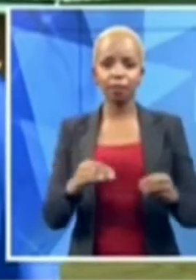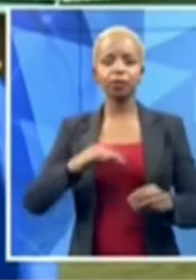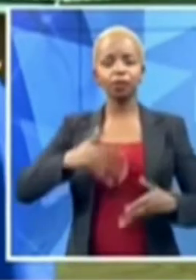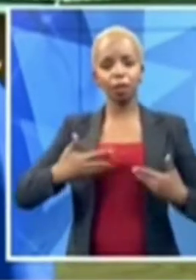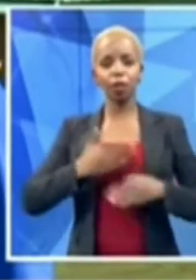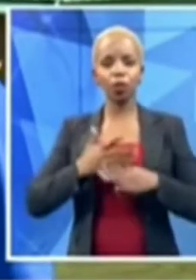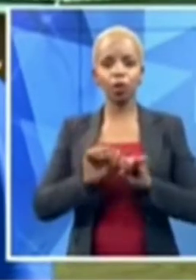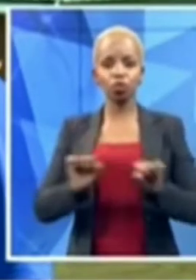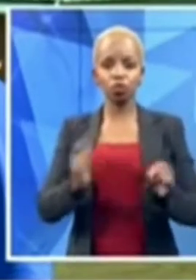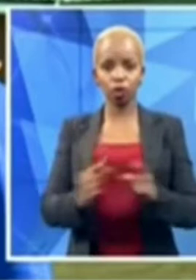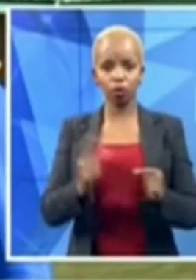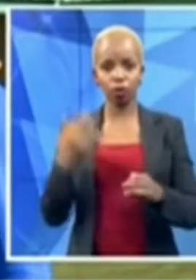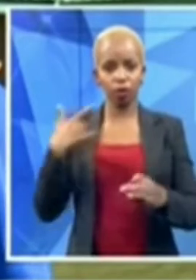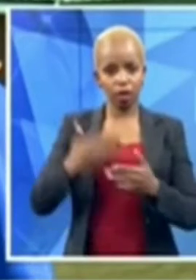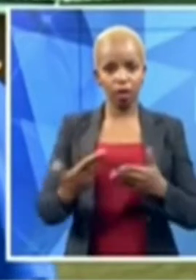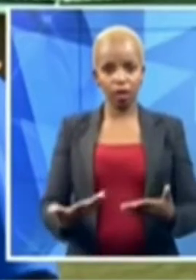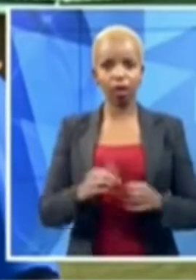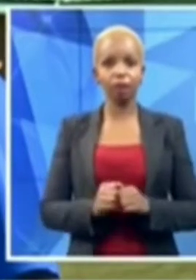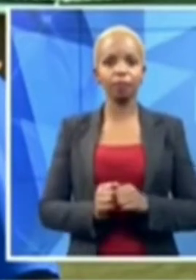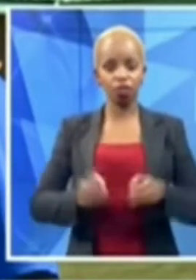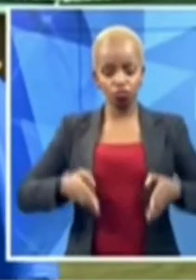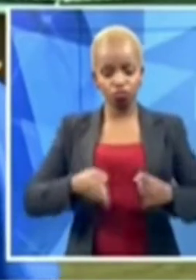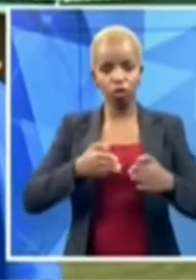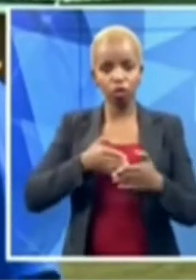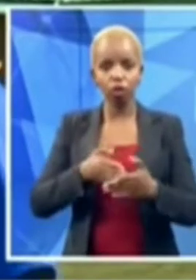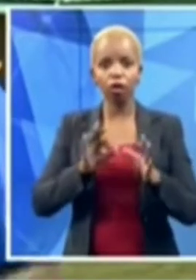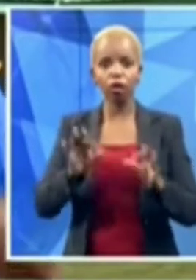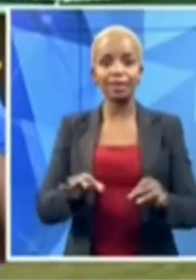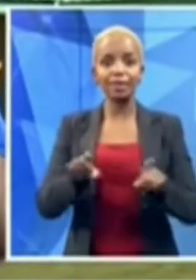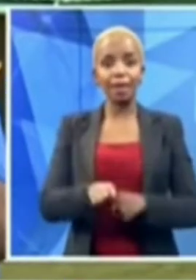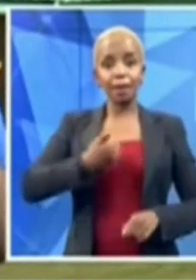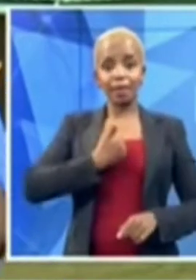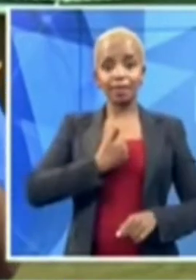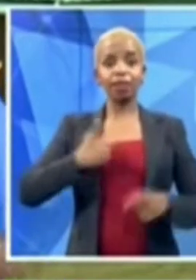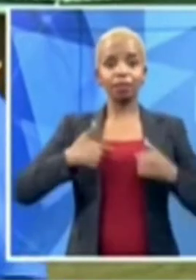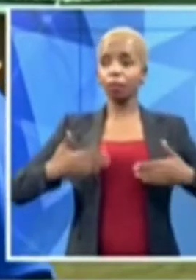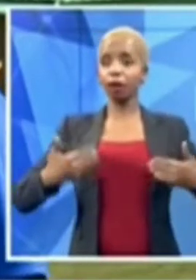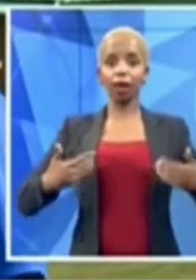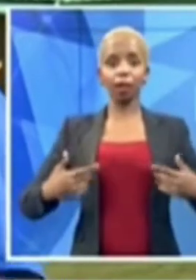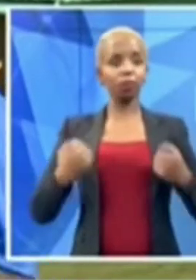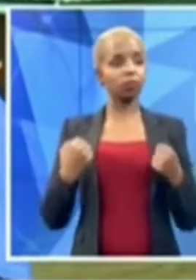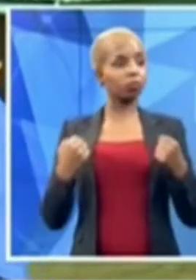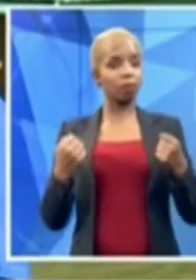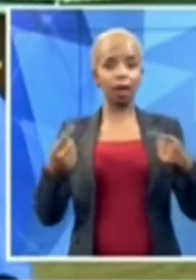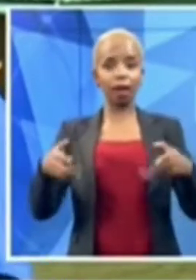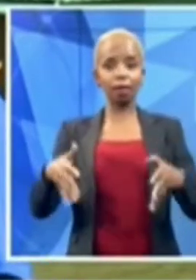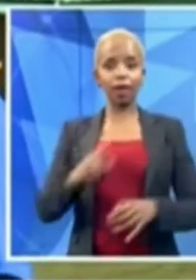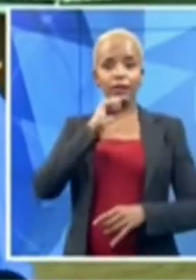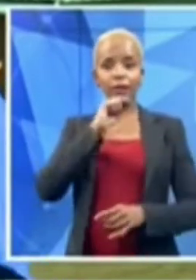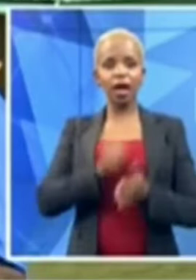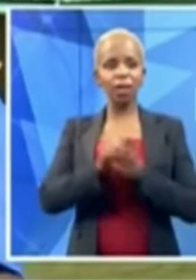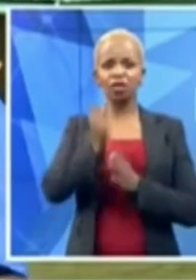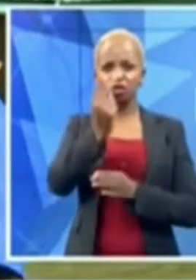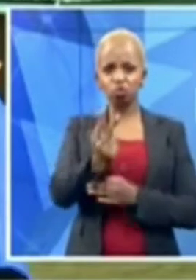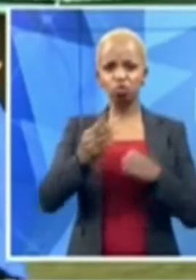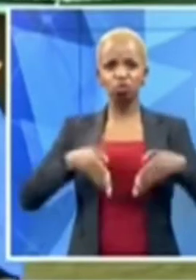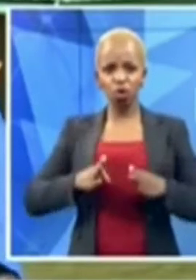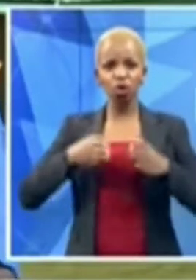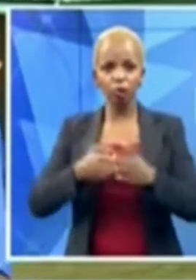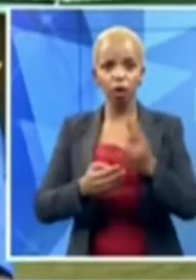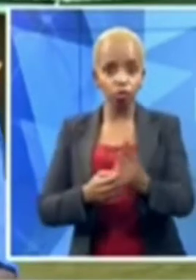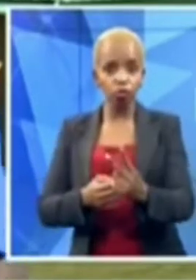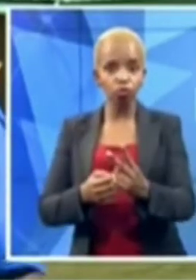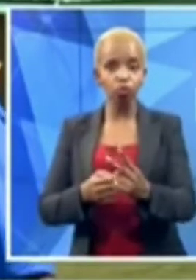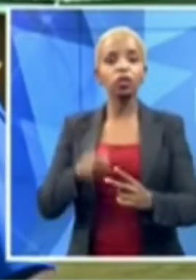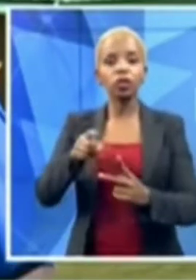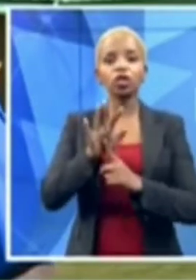permanent roadblocks here. Myself was pleased as I was coming this side this morning. I passed 2 roadblocks, which they tell us that it's going to be difficult